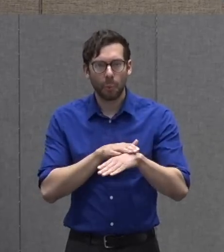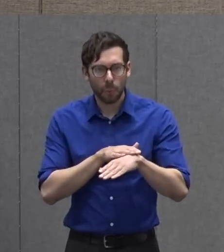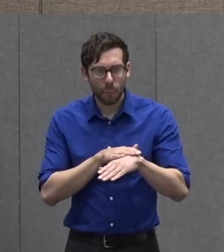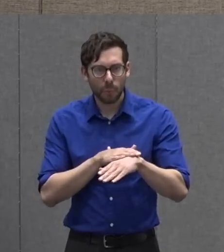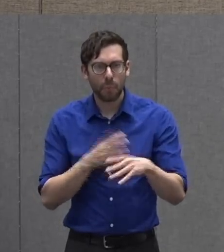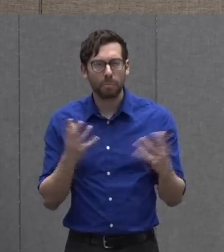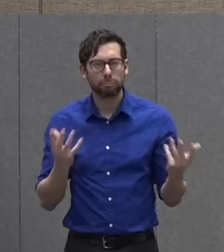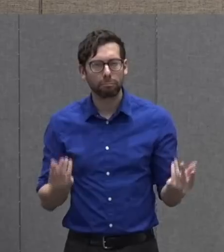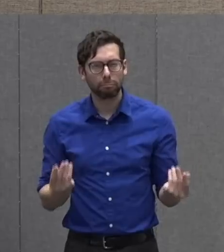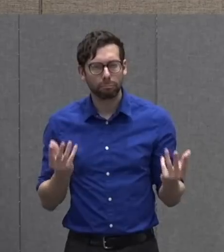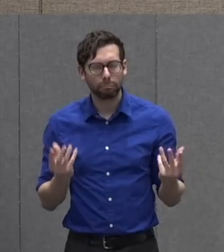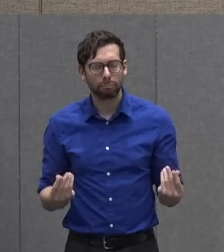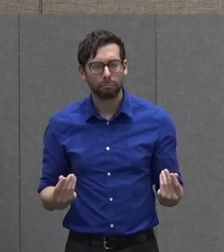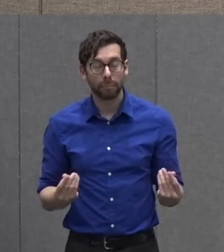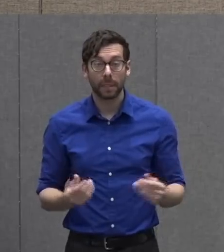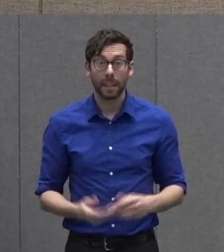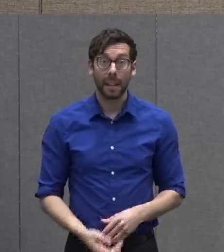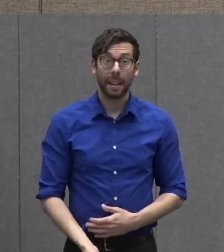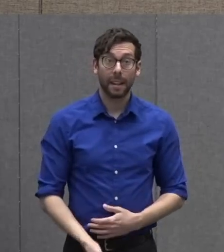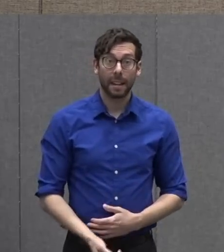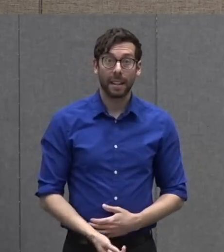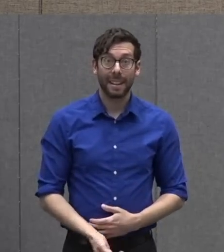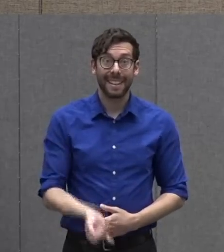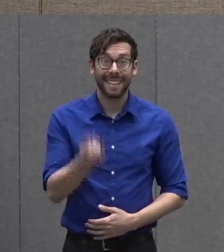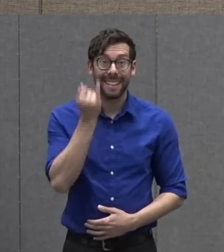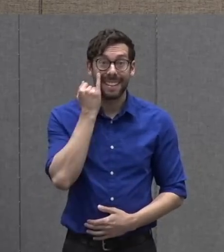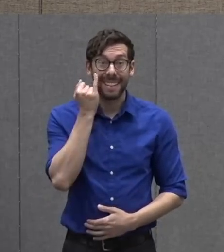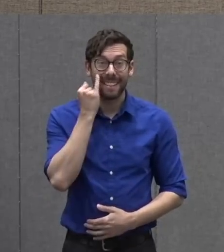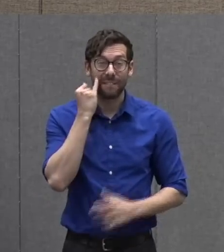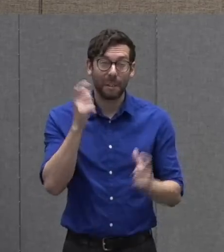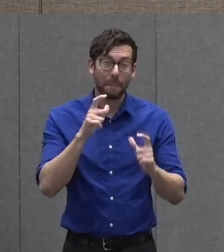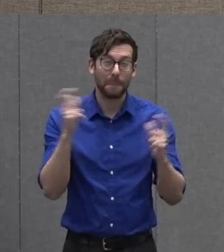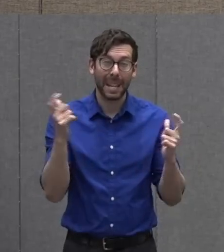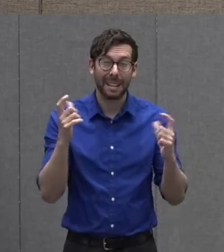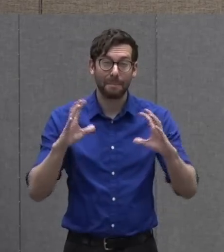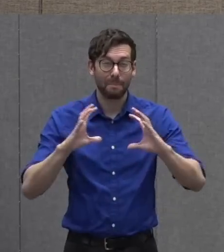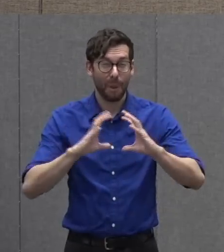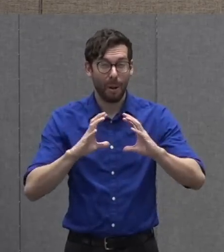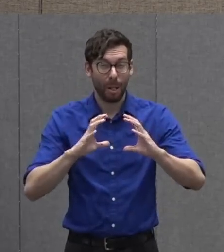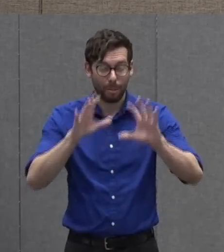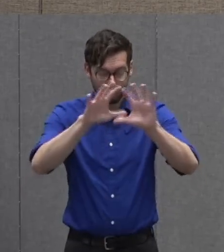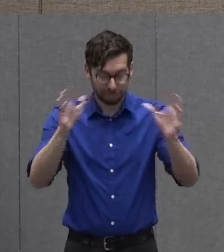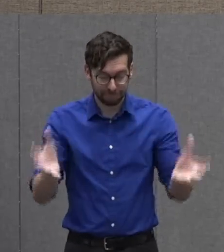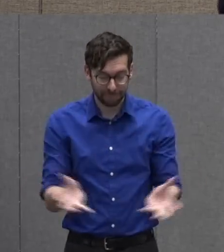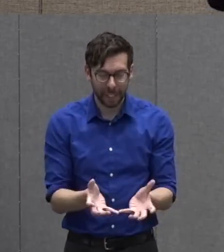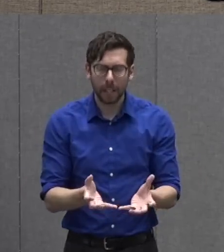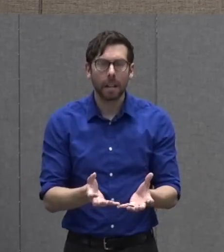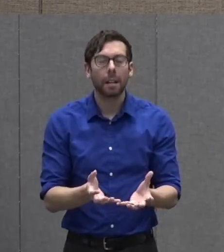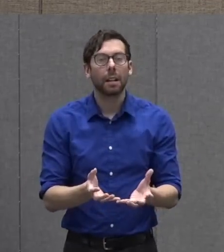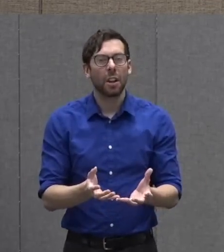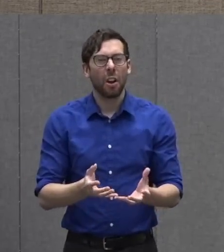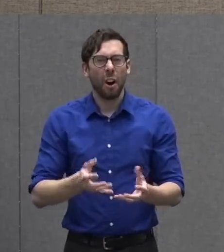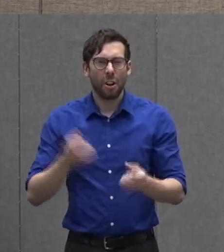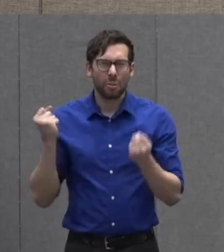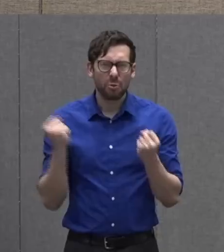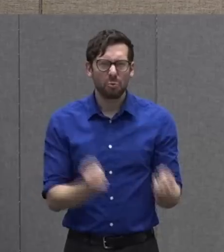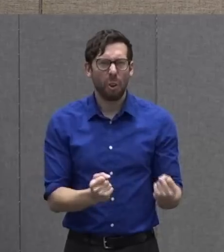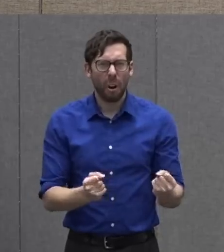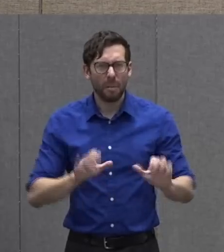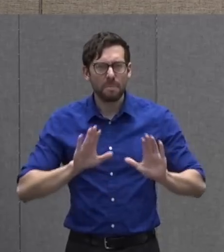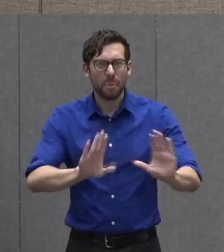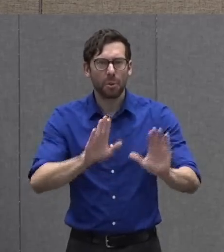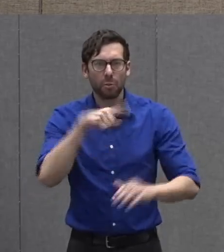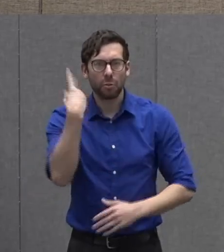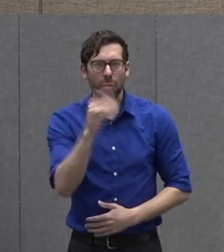did a hard push to a giant ball? How fast would that ball move? Would it move fast? Would